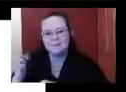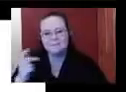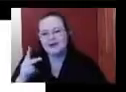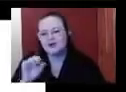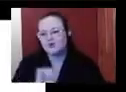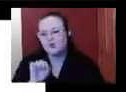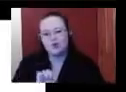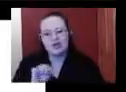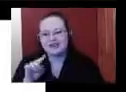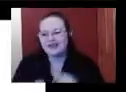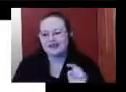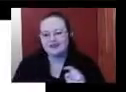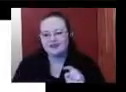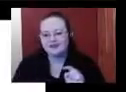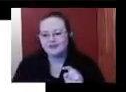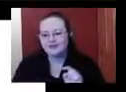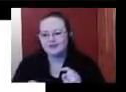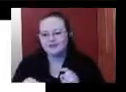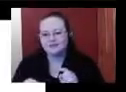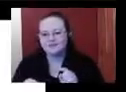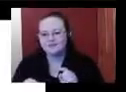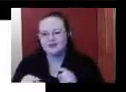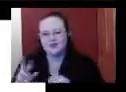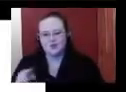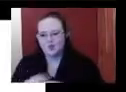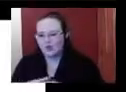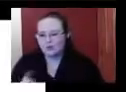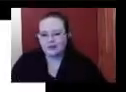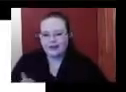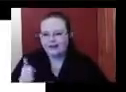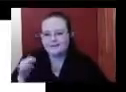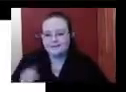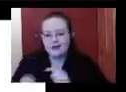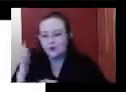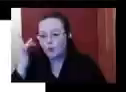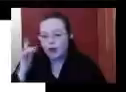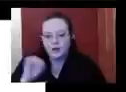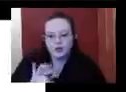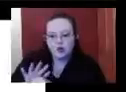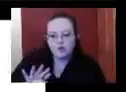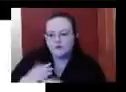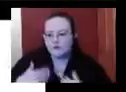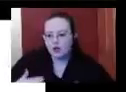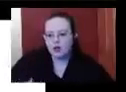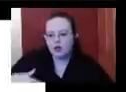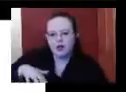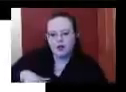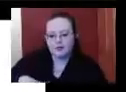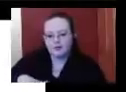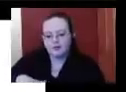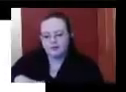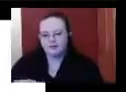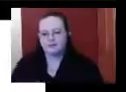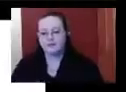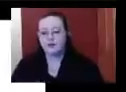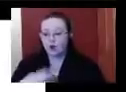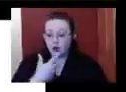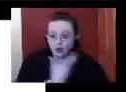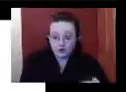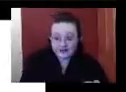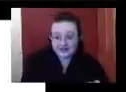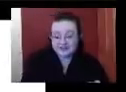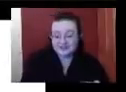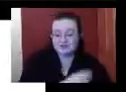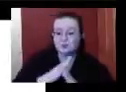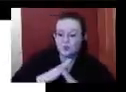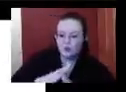normal life because of these long-lasting symptoms. Vaccination not only protects against this, but severe side effects